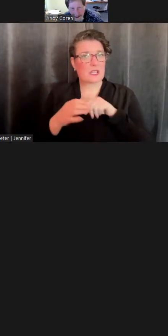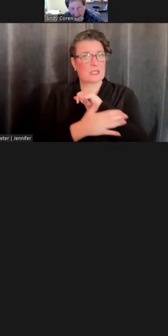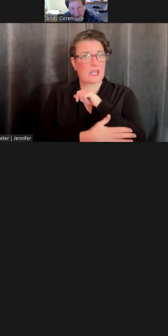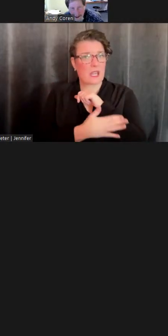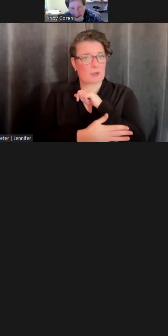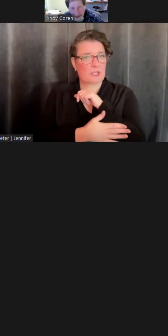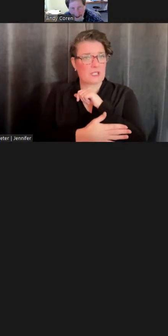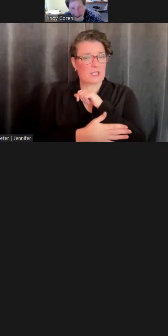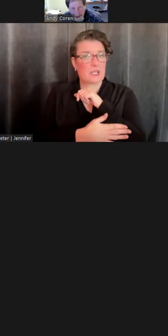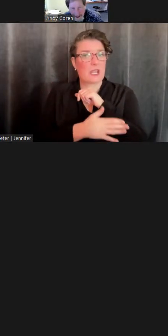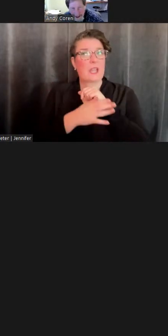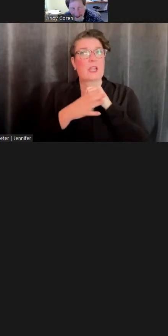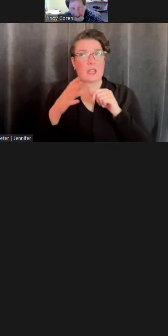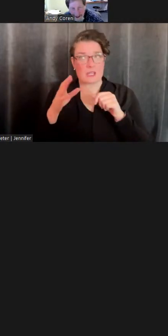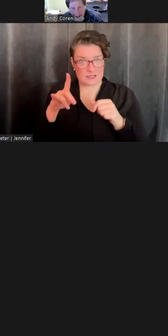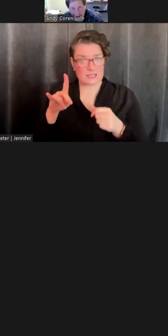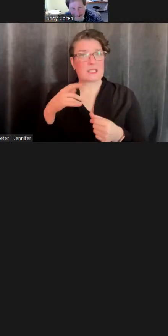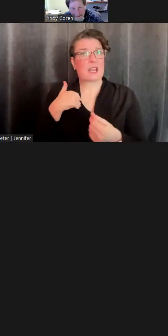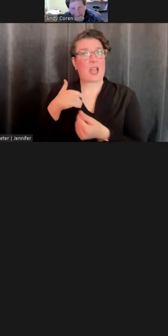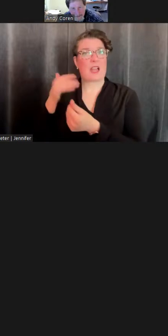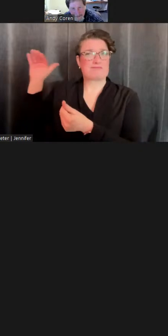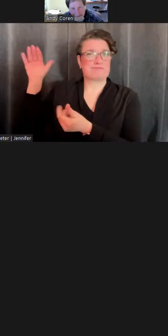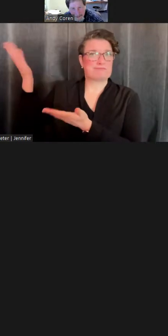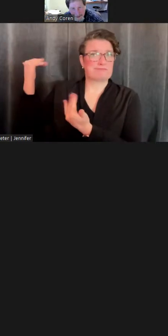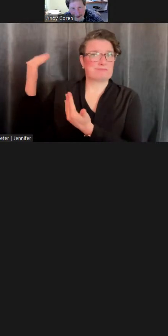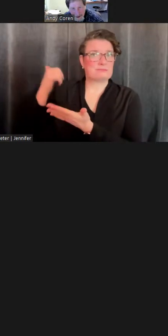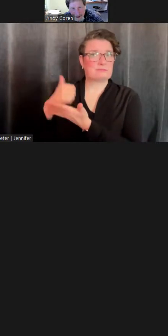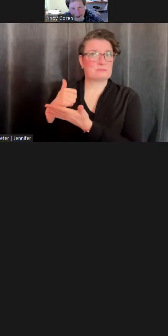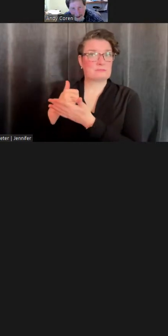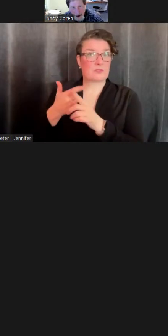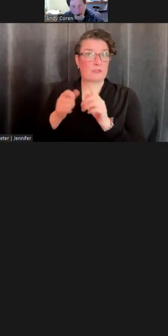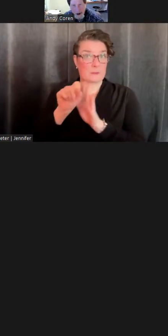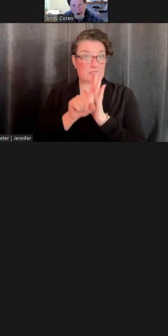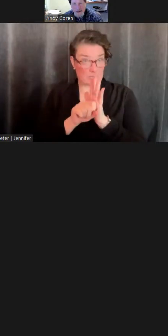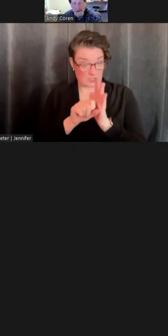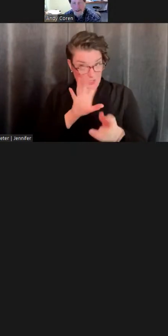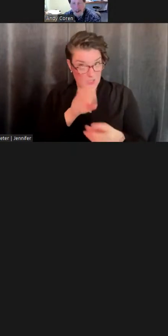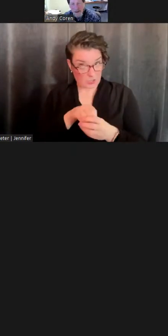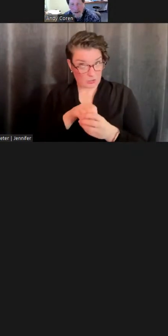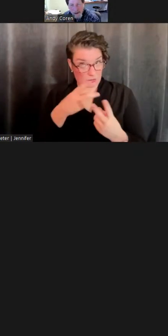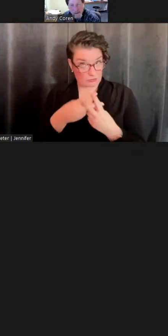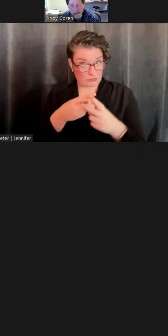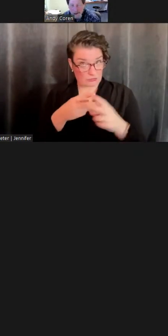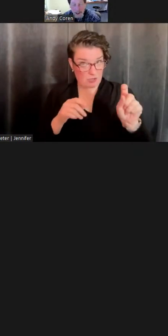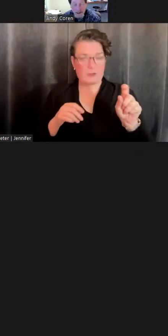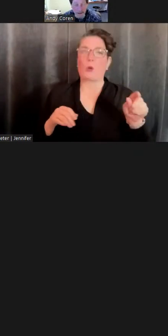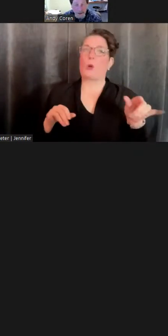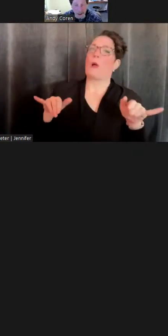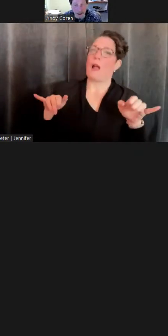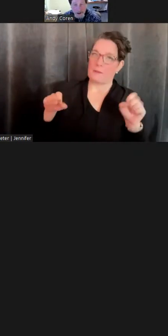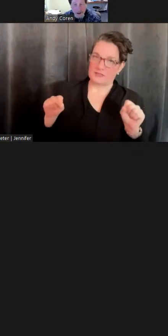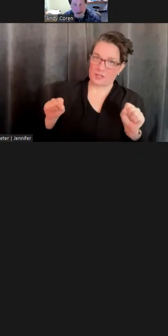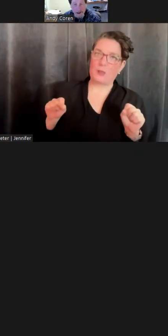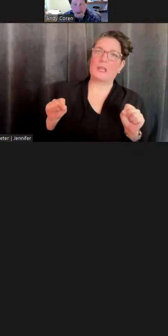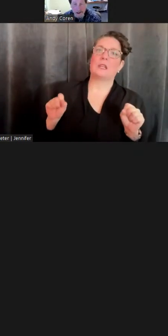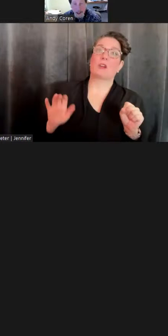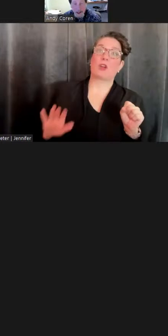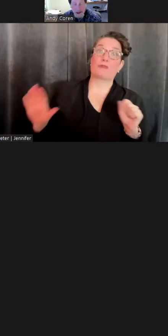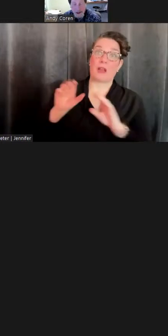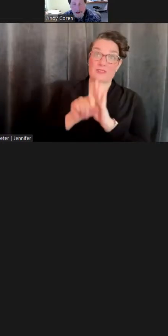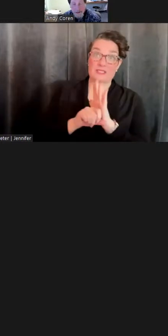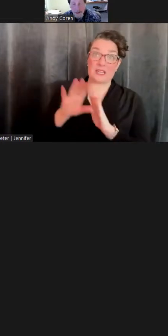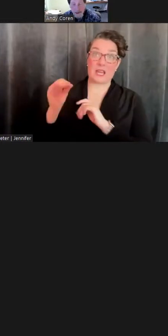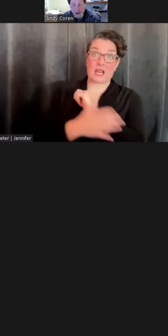some assistance requested from the state. I was wondering if this was one of those outbreaks. Oh, absolutely. Around the state and around the country, there's a